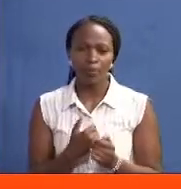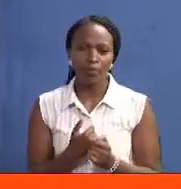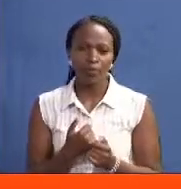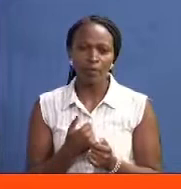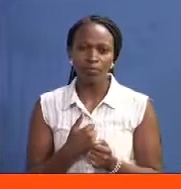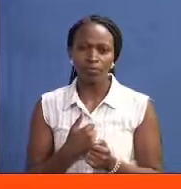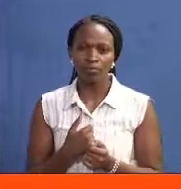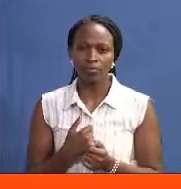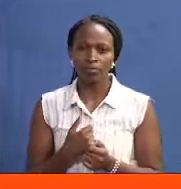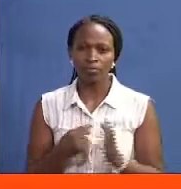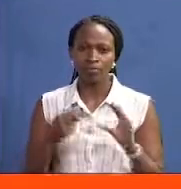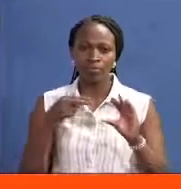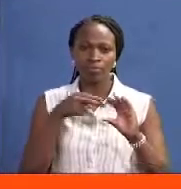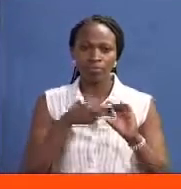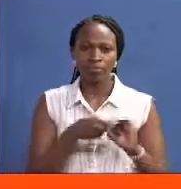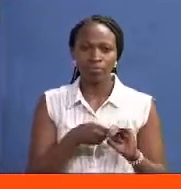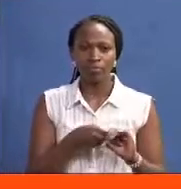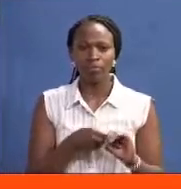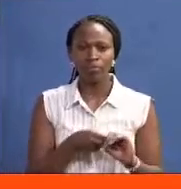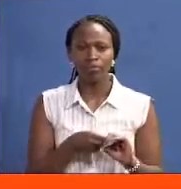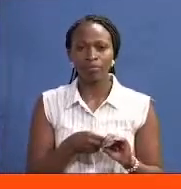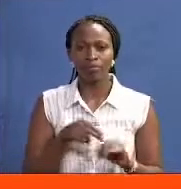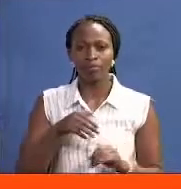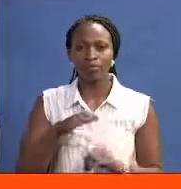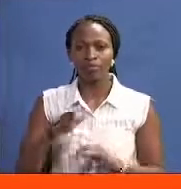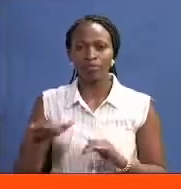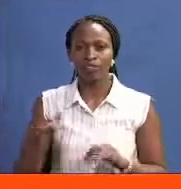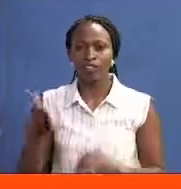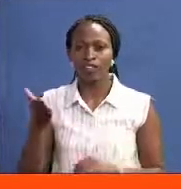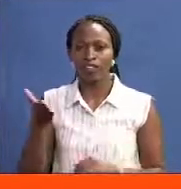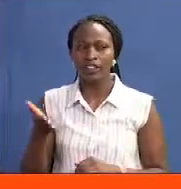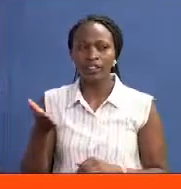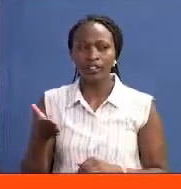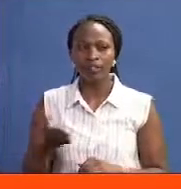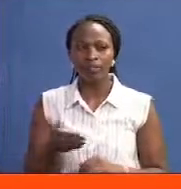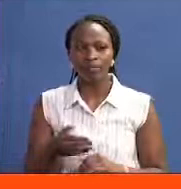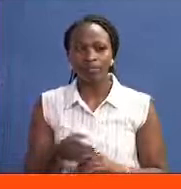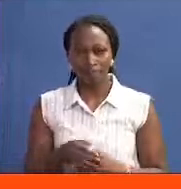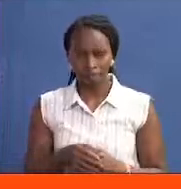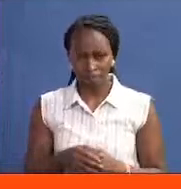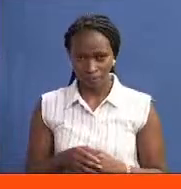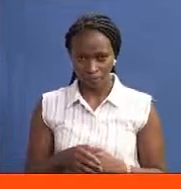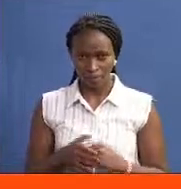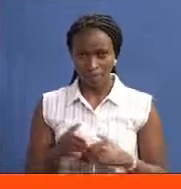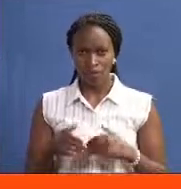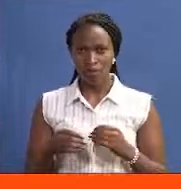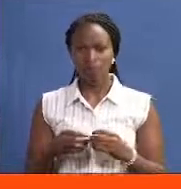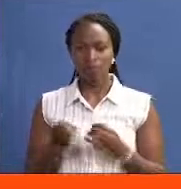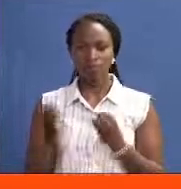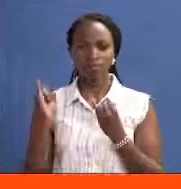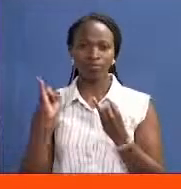joined by a professional on this field, and without preempting so much, I'm going to allow her to introduce herself.